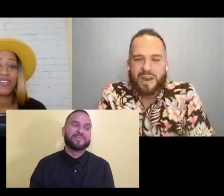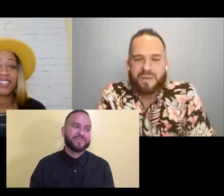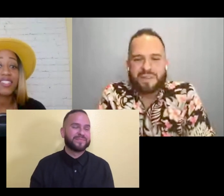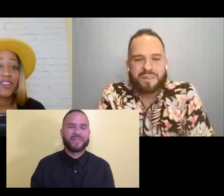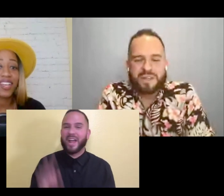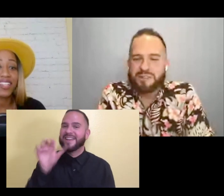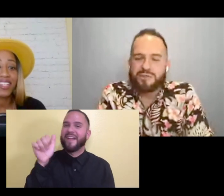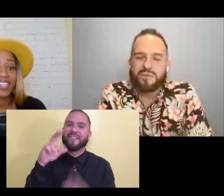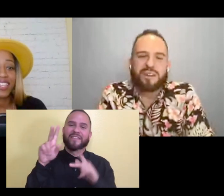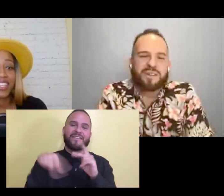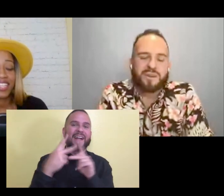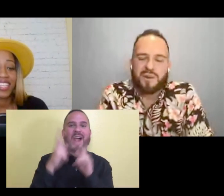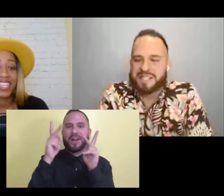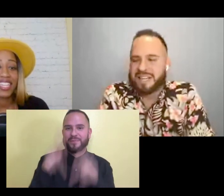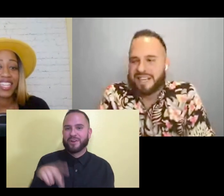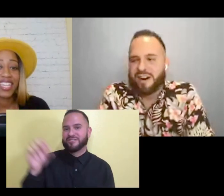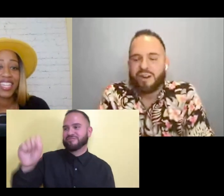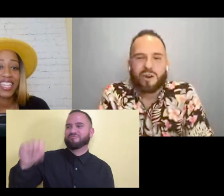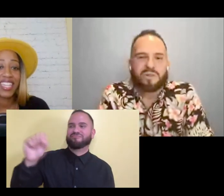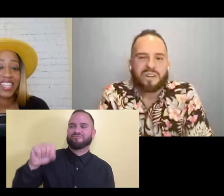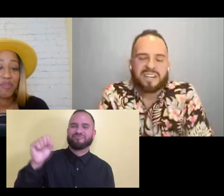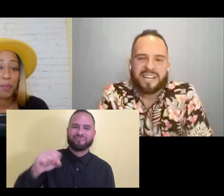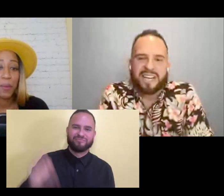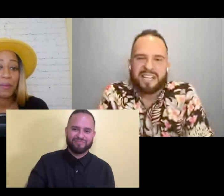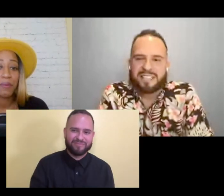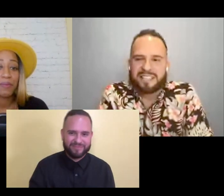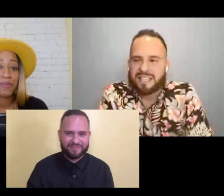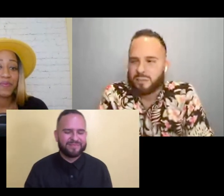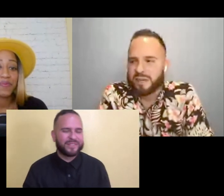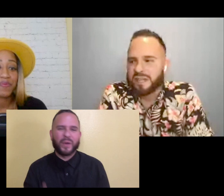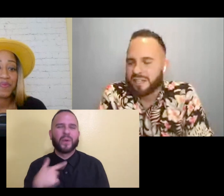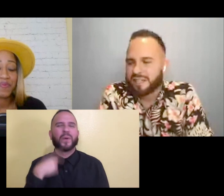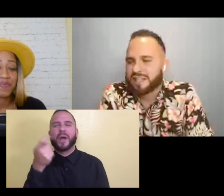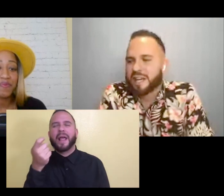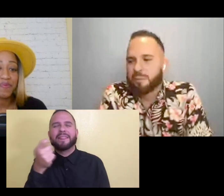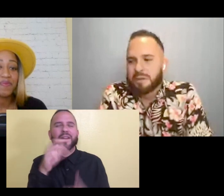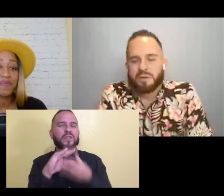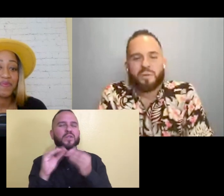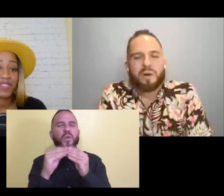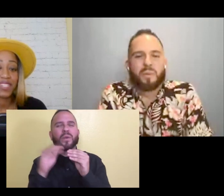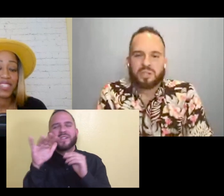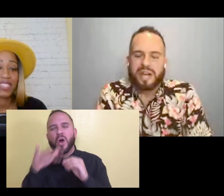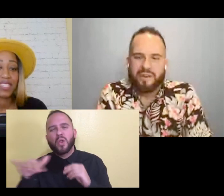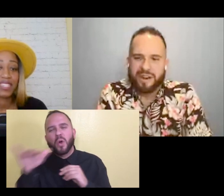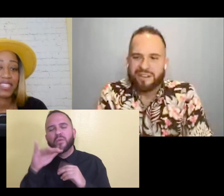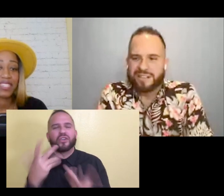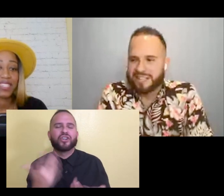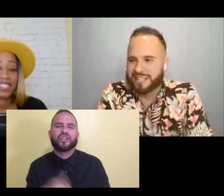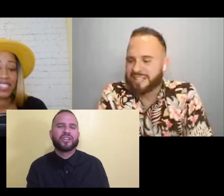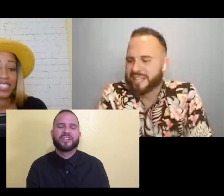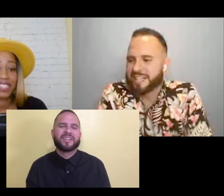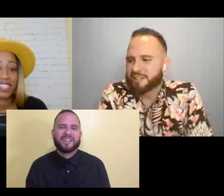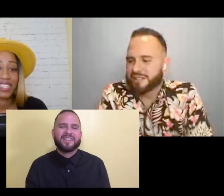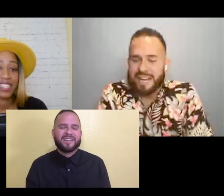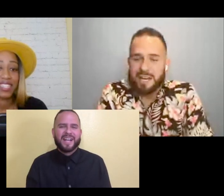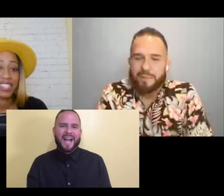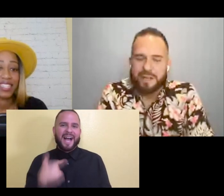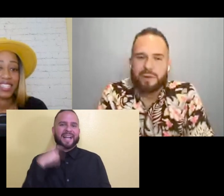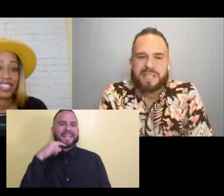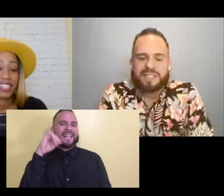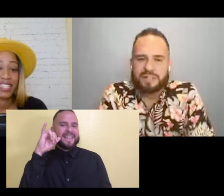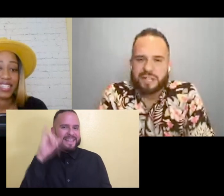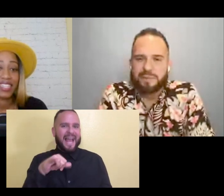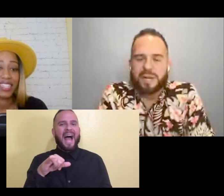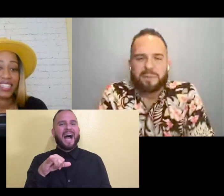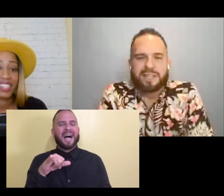that all over. There's just fun little stories like that all over. And again, I think that's what I'm gonna do one more shout out. There's anybody